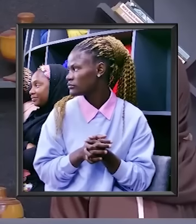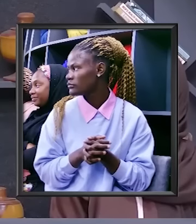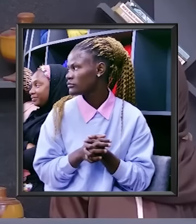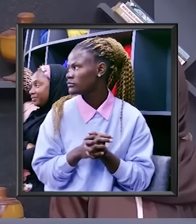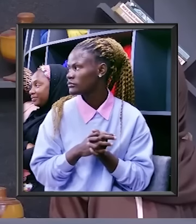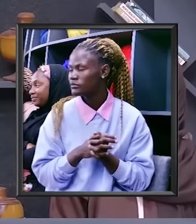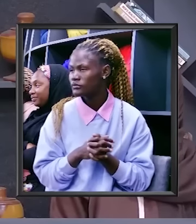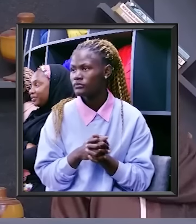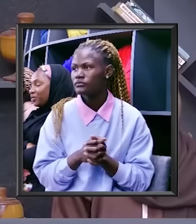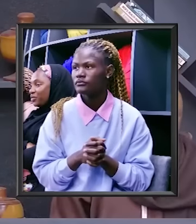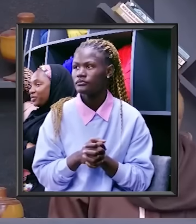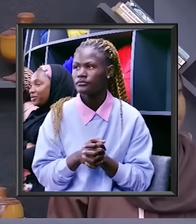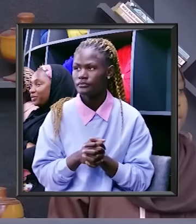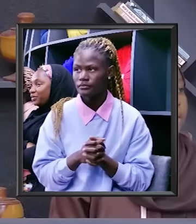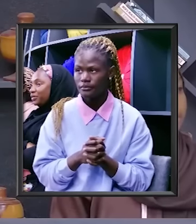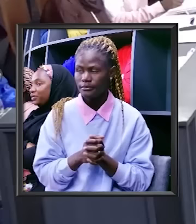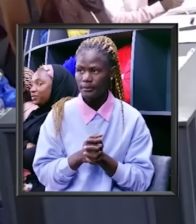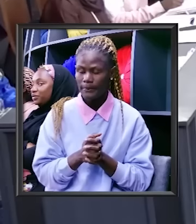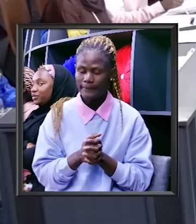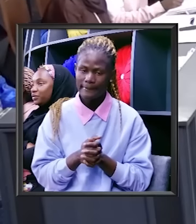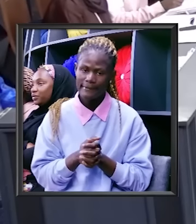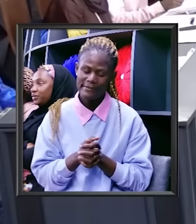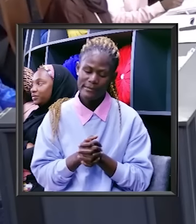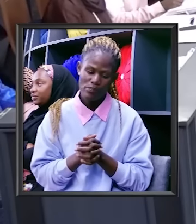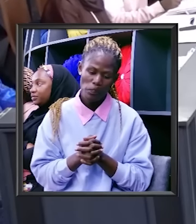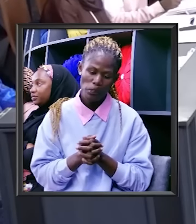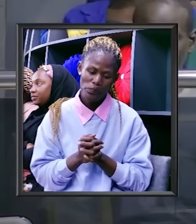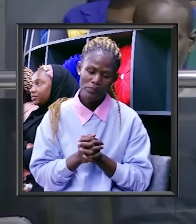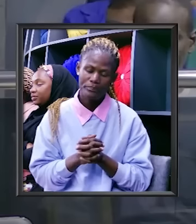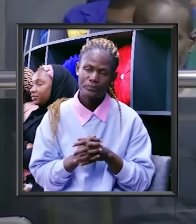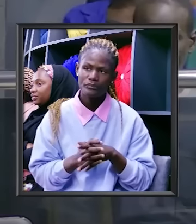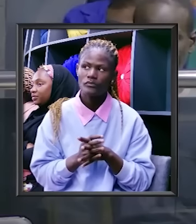hembe lembe. Oh, lo, lo, lo.